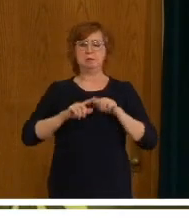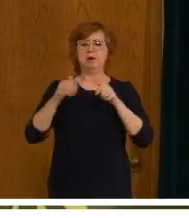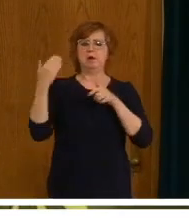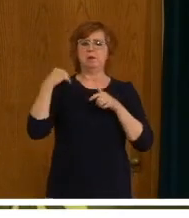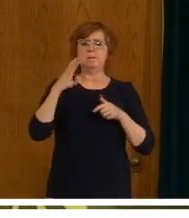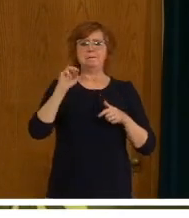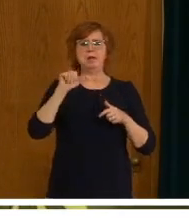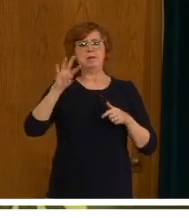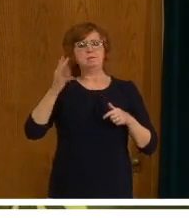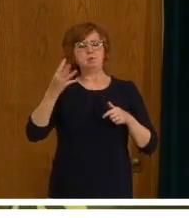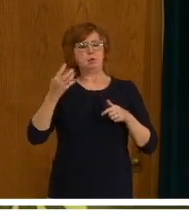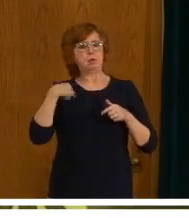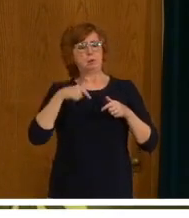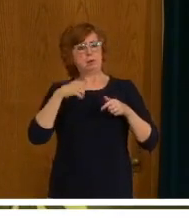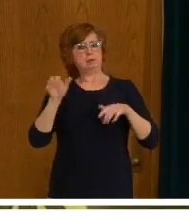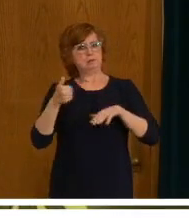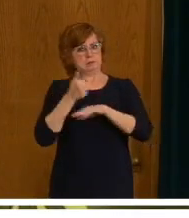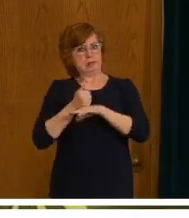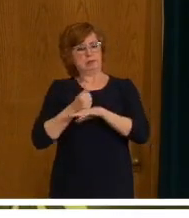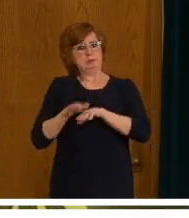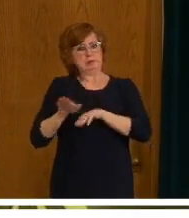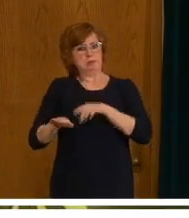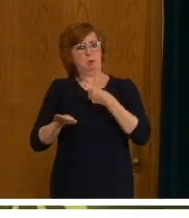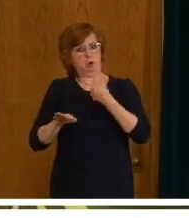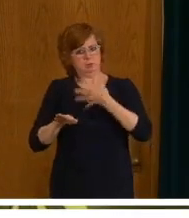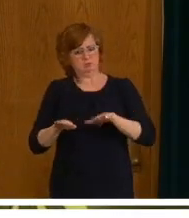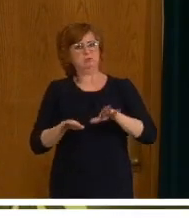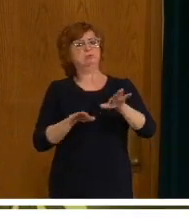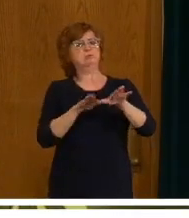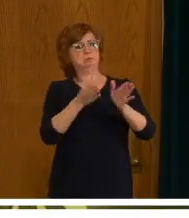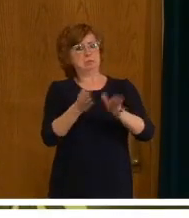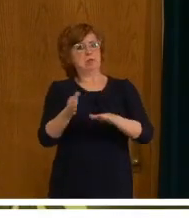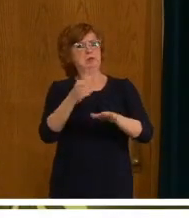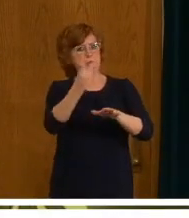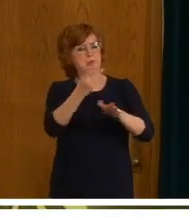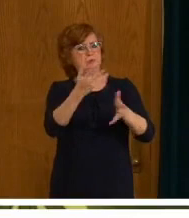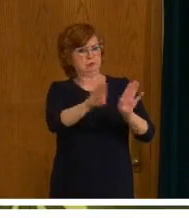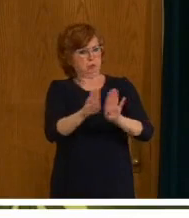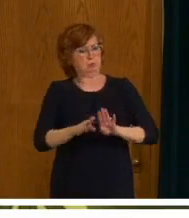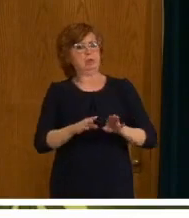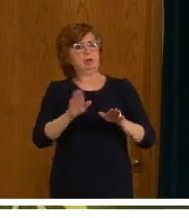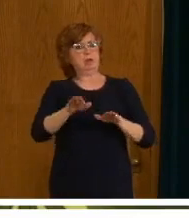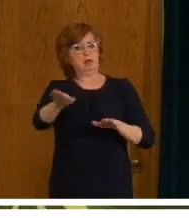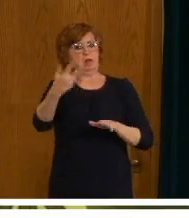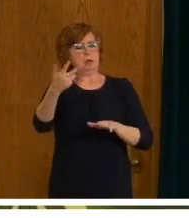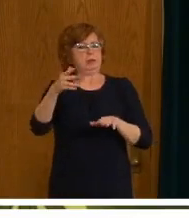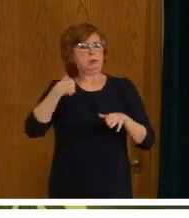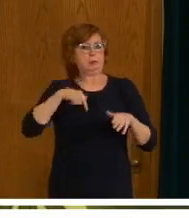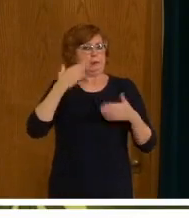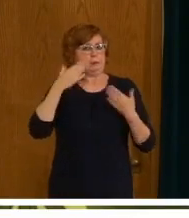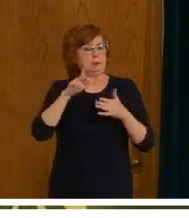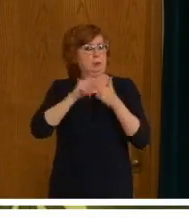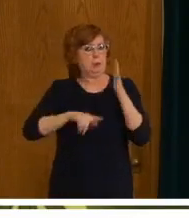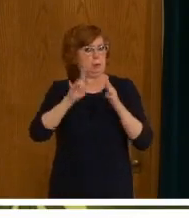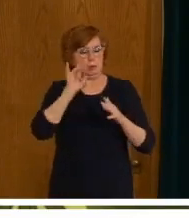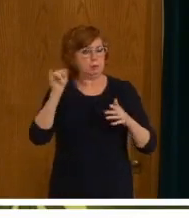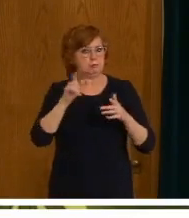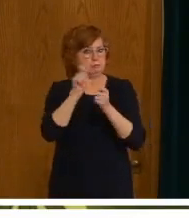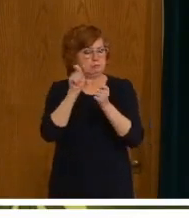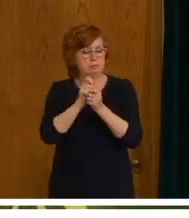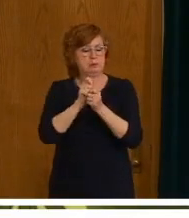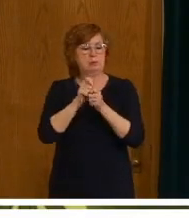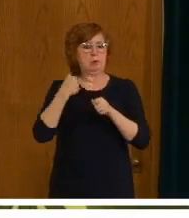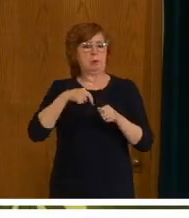fully developed. We said that most remaining restrictions would be lifted in Step 3, but event